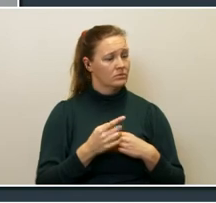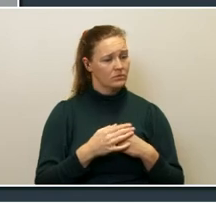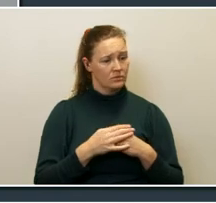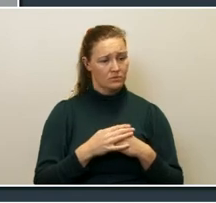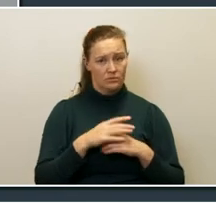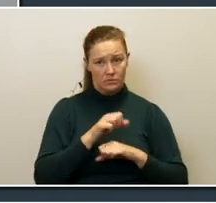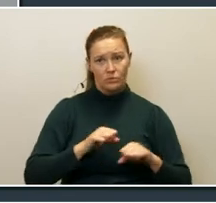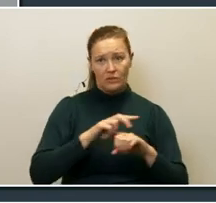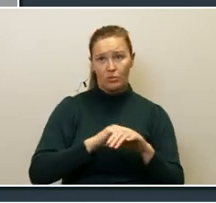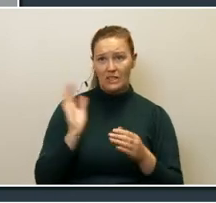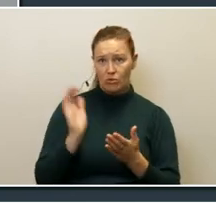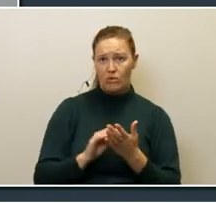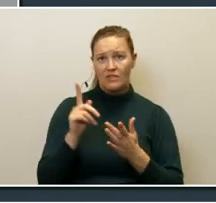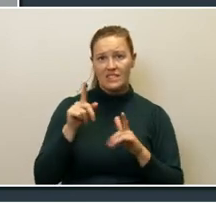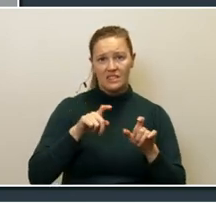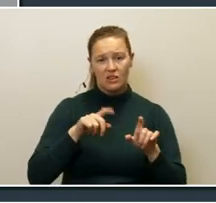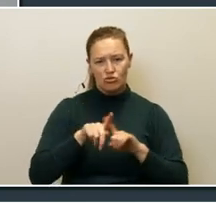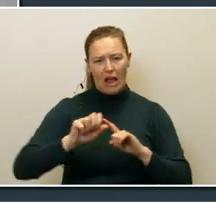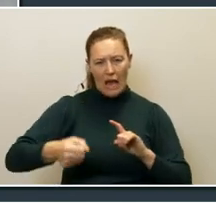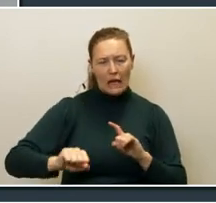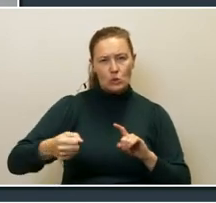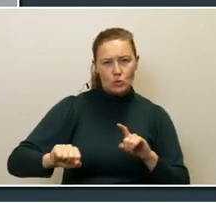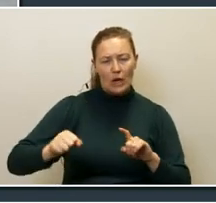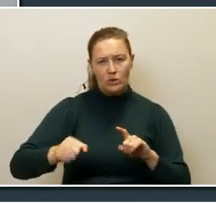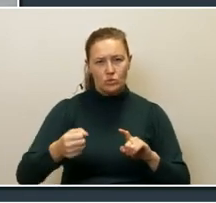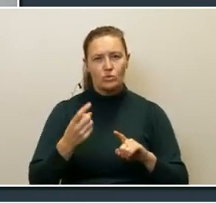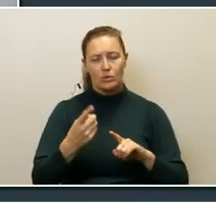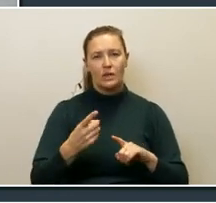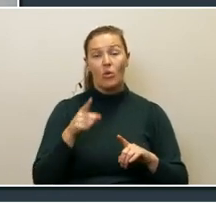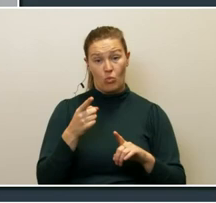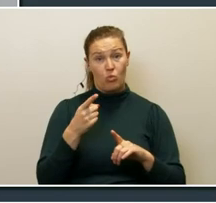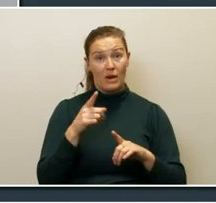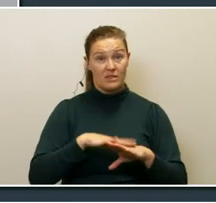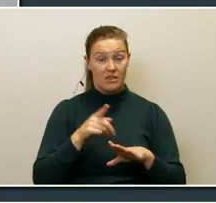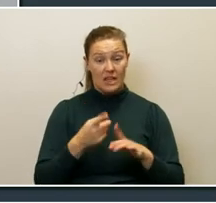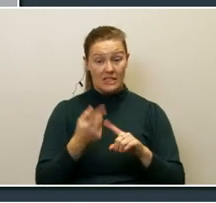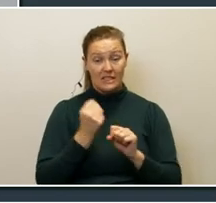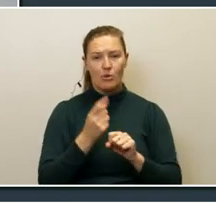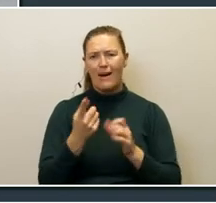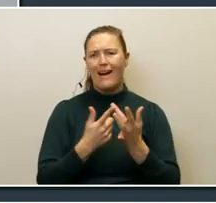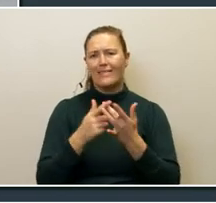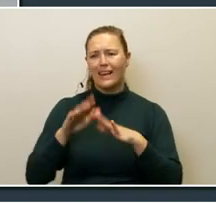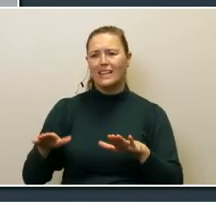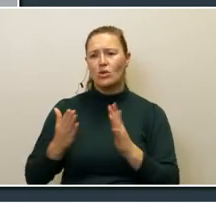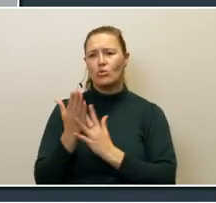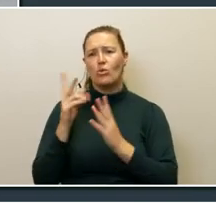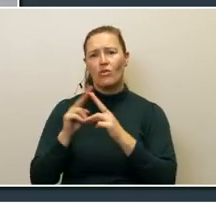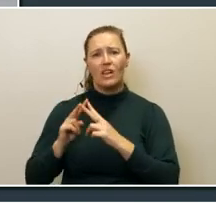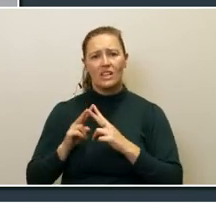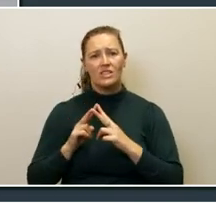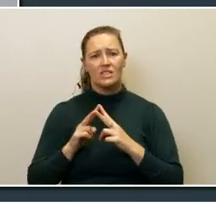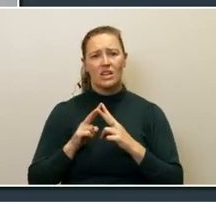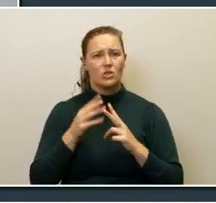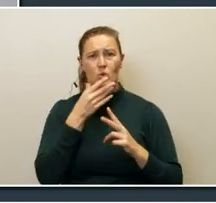we're waiting for the police to come, and he keeps on trying the handle. That's only one episode. We've had kids coming through the village, probably